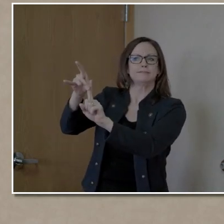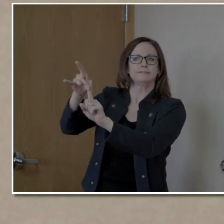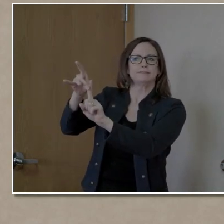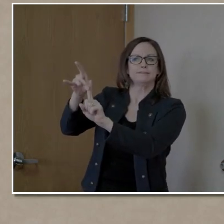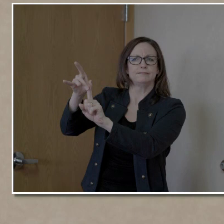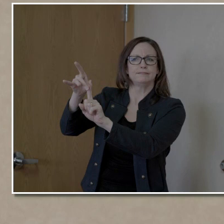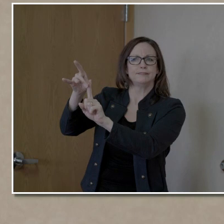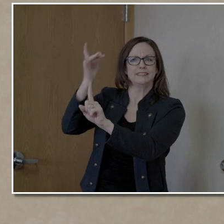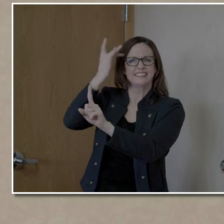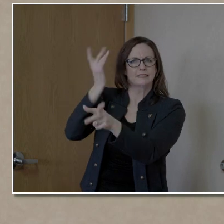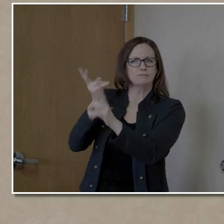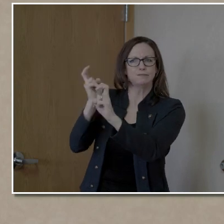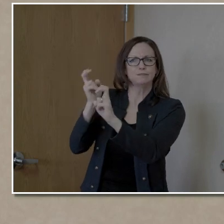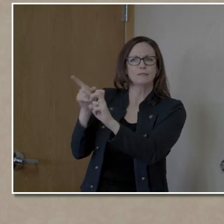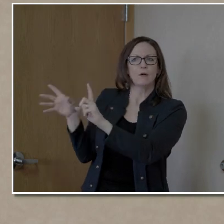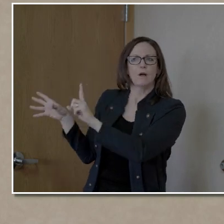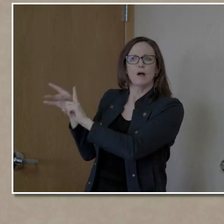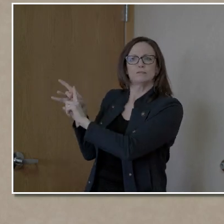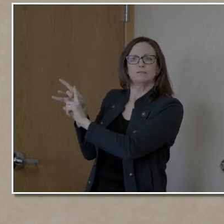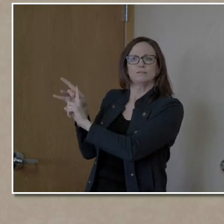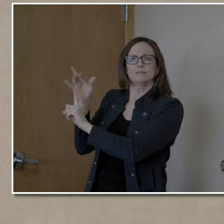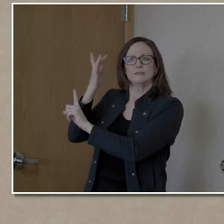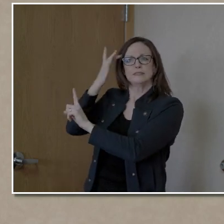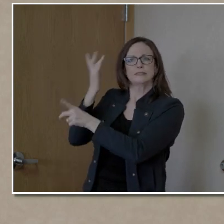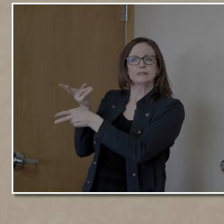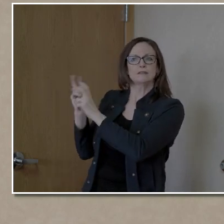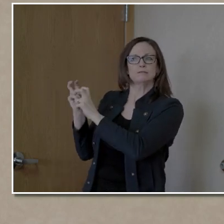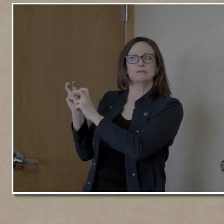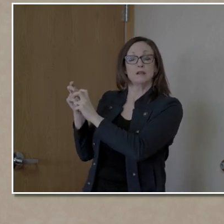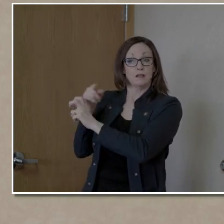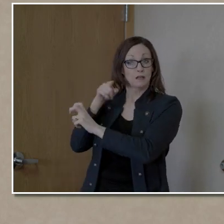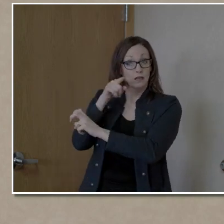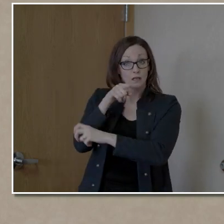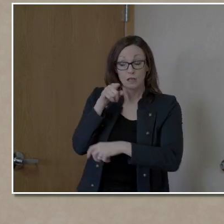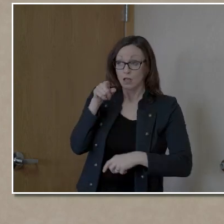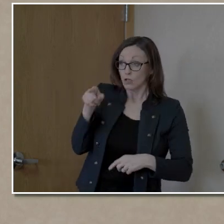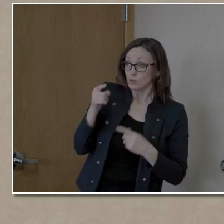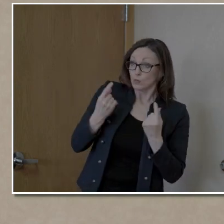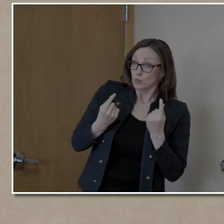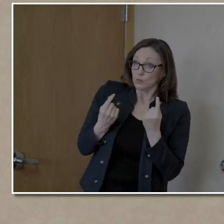discussion to bring those units back to Wisconsin earlier than expected because of the pandemic?